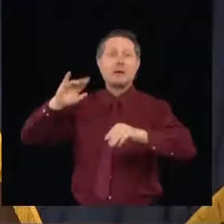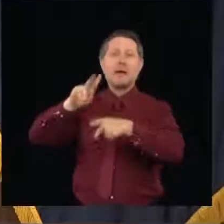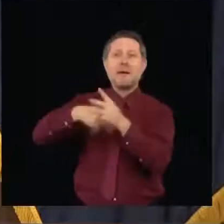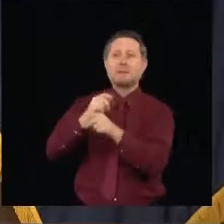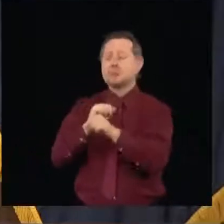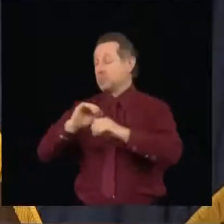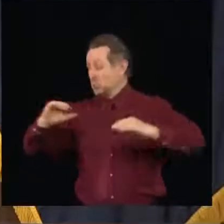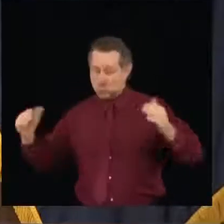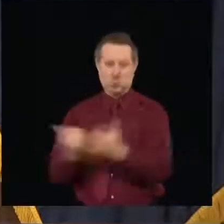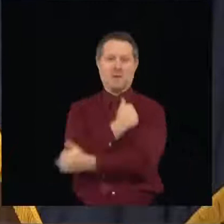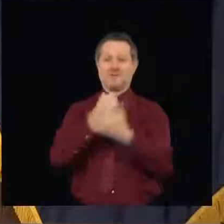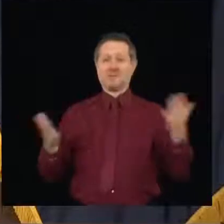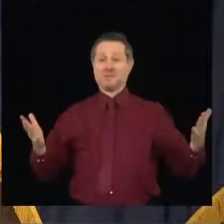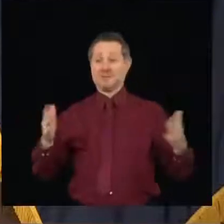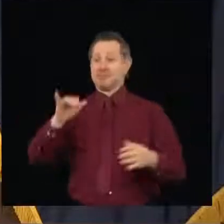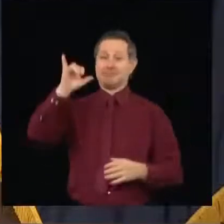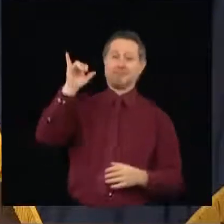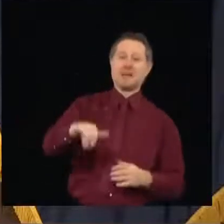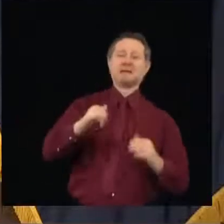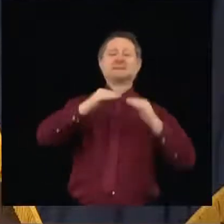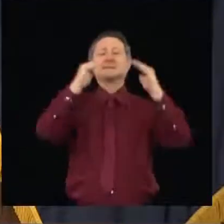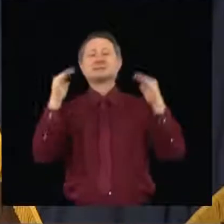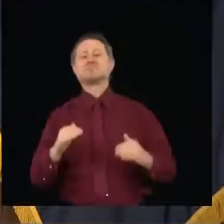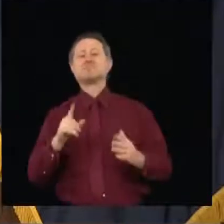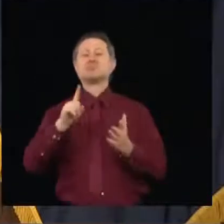tracing operation is